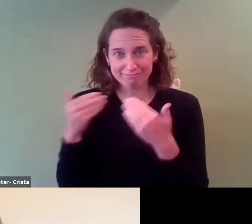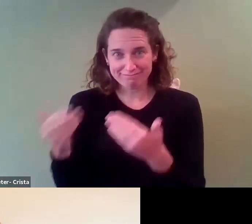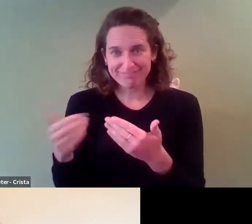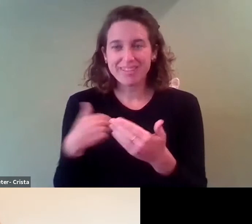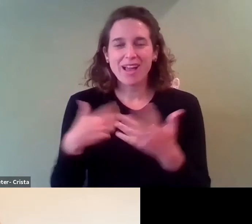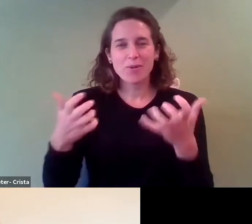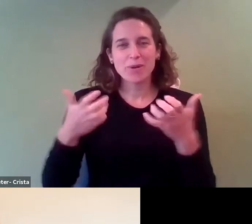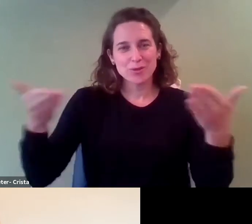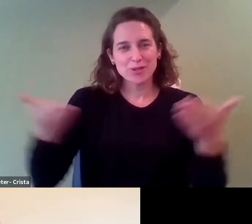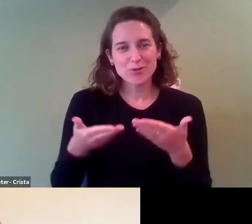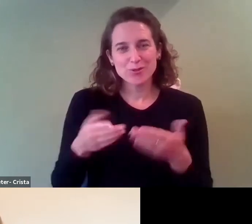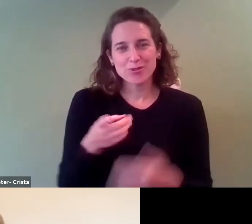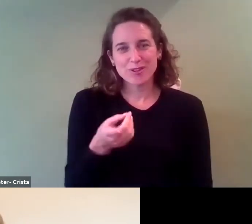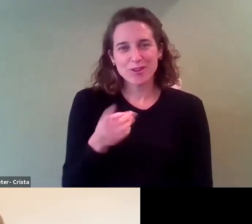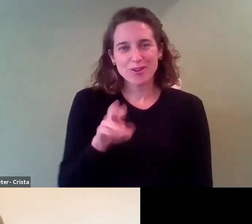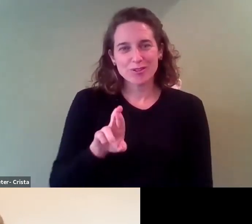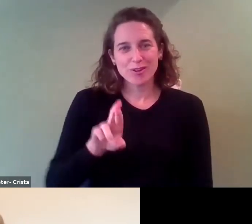and introduce Dr. Rich.